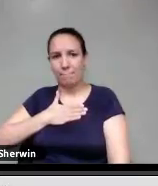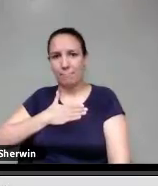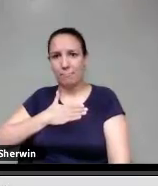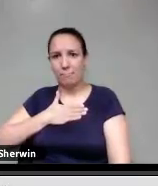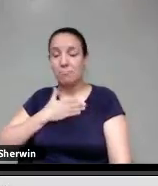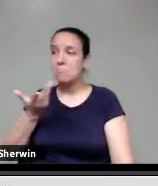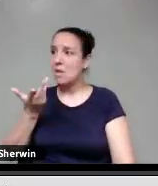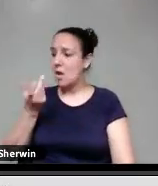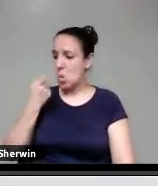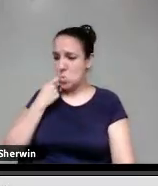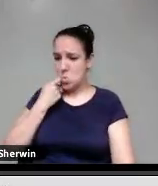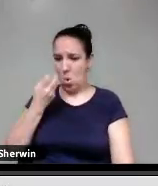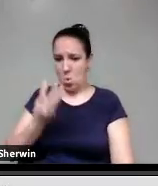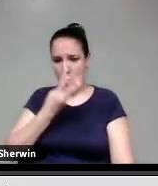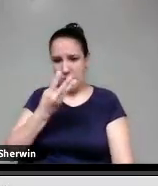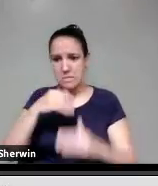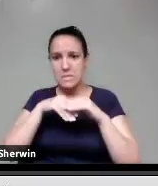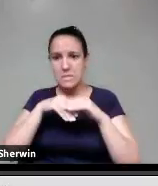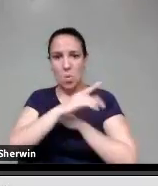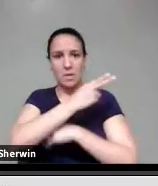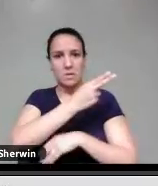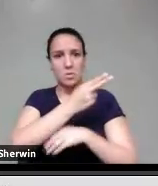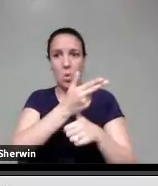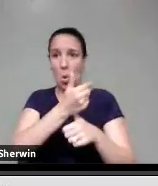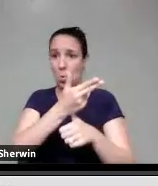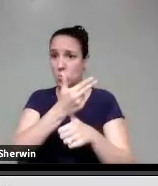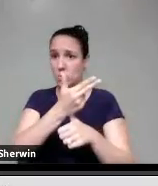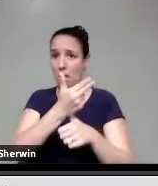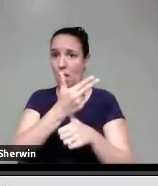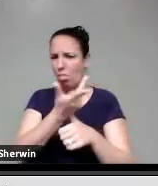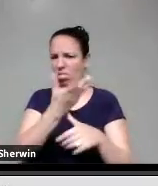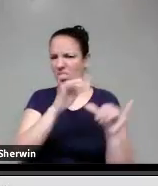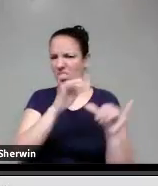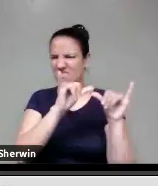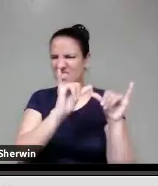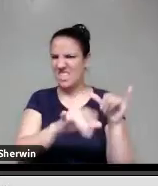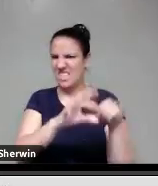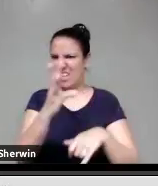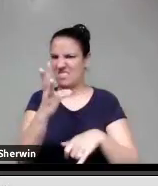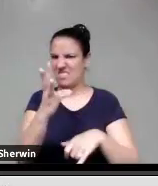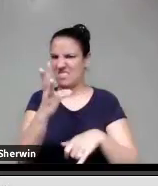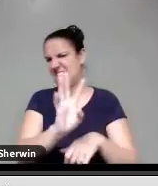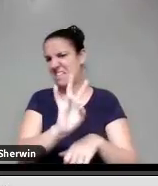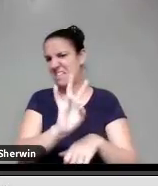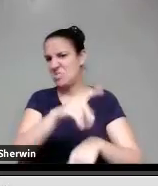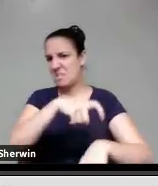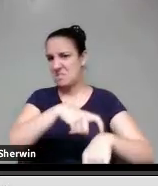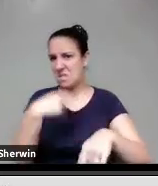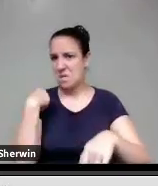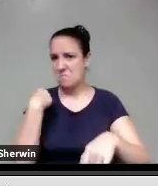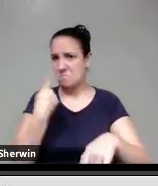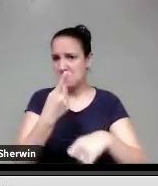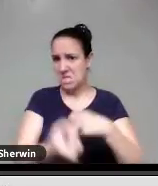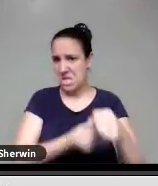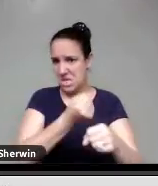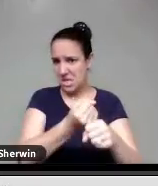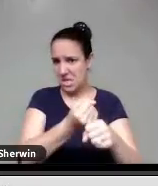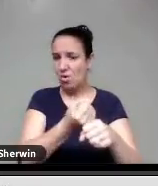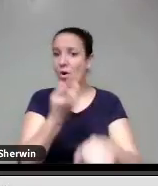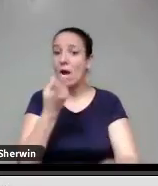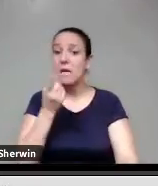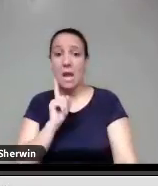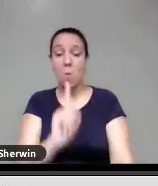Wednesday night to stay overnight, and I've been there, I think 6 or 7 times now over the last year. And I